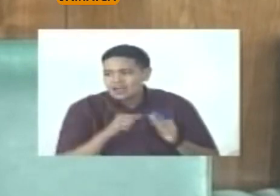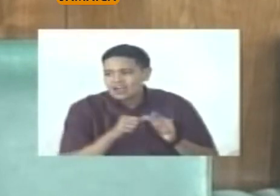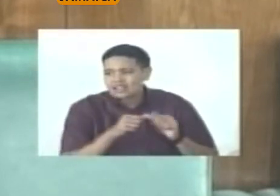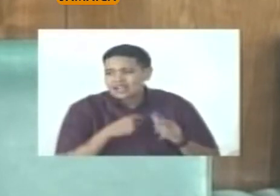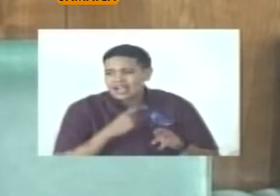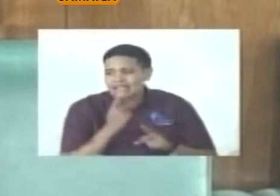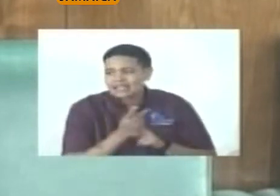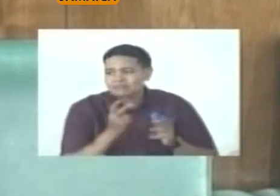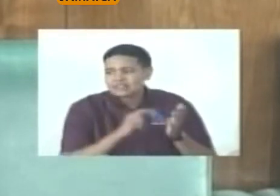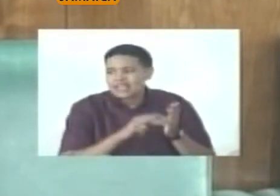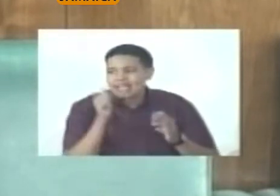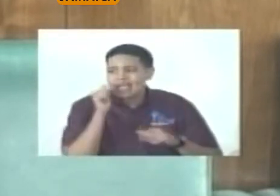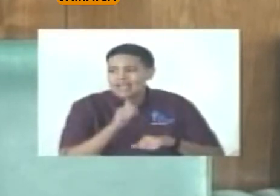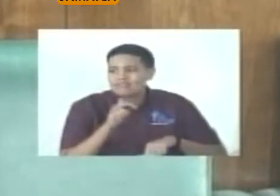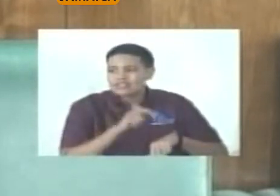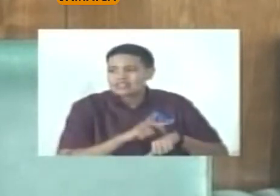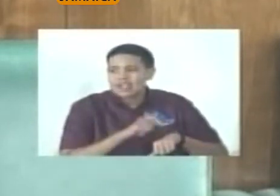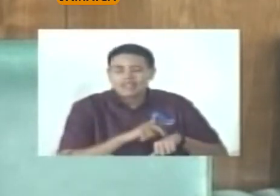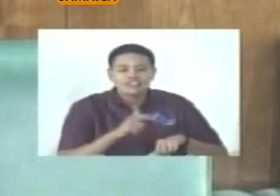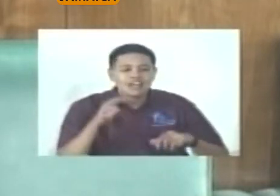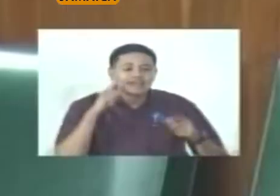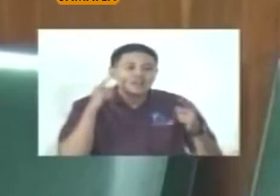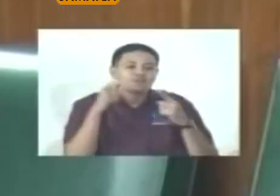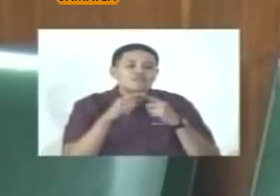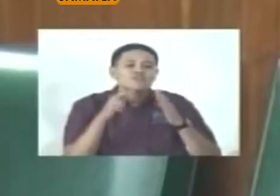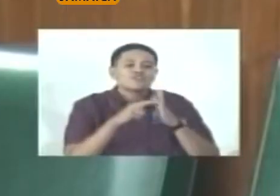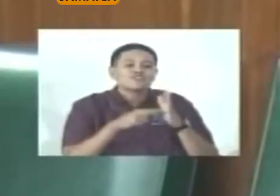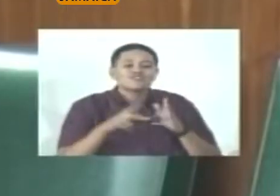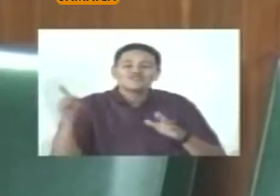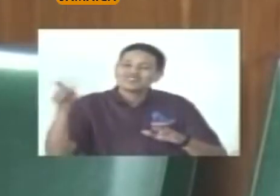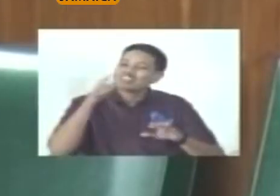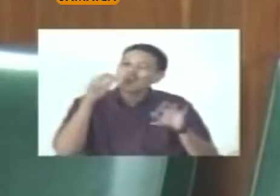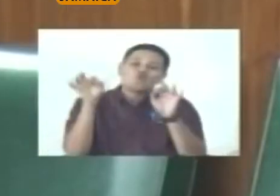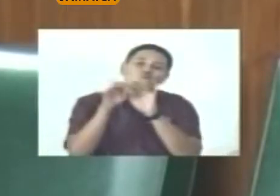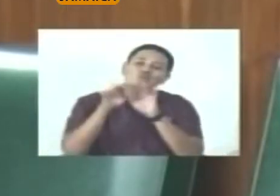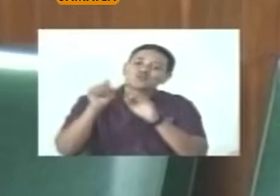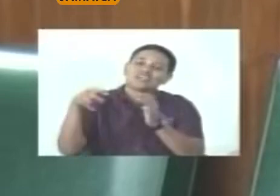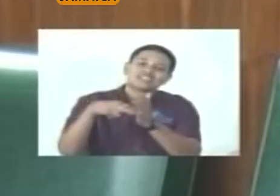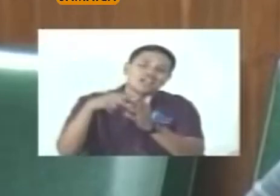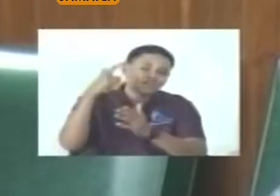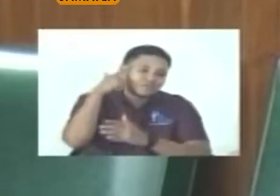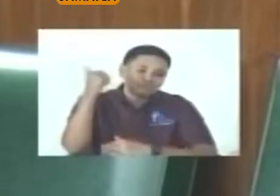to stand up every time. On a point of order, Mr. No, you are irrelevant, so you can stand on.